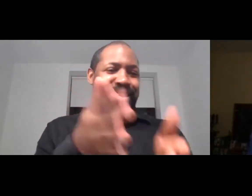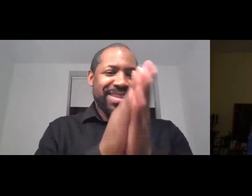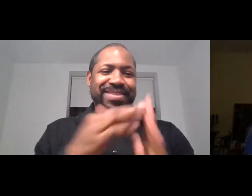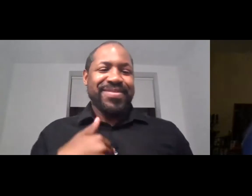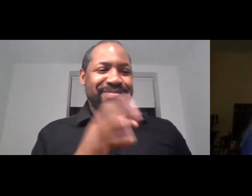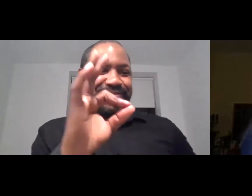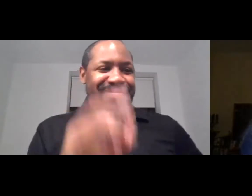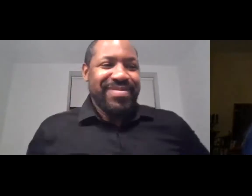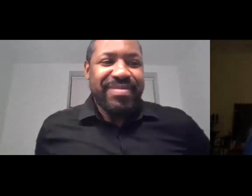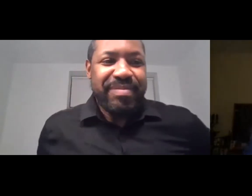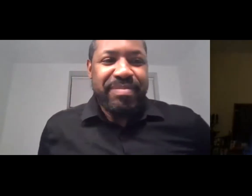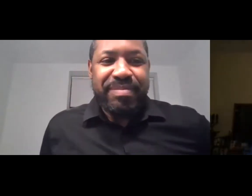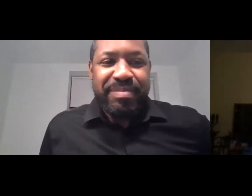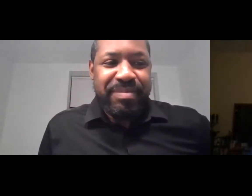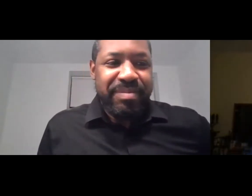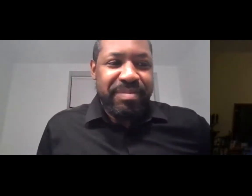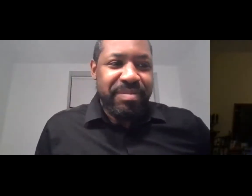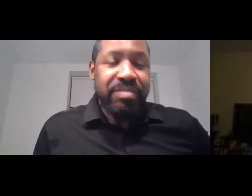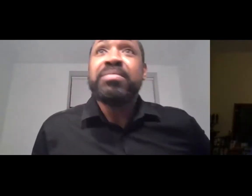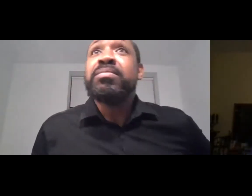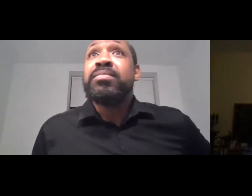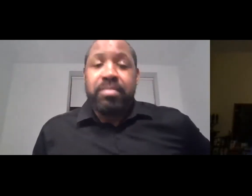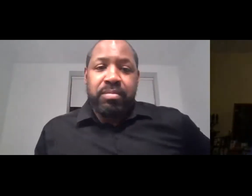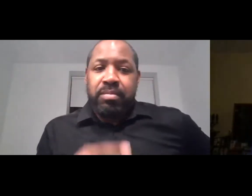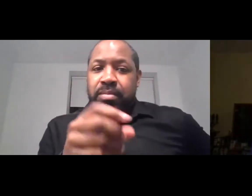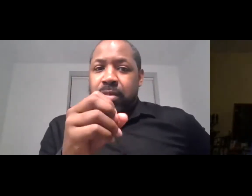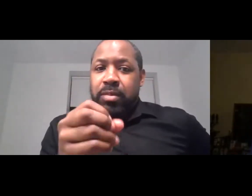I'll find out and I'll email. Thank you for those questions.